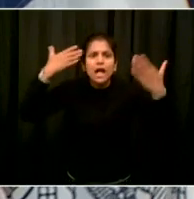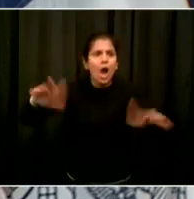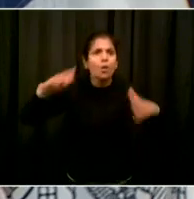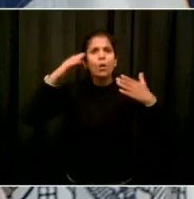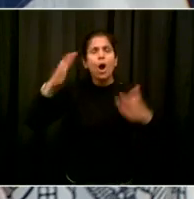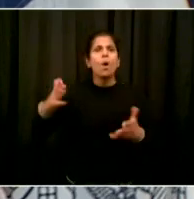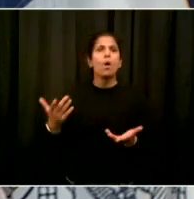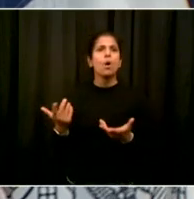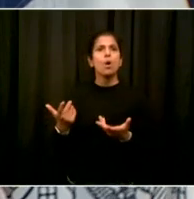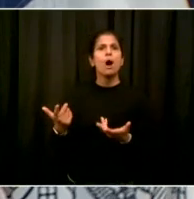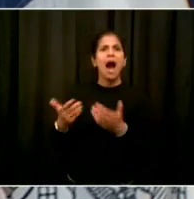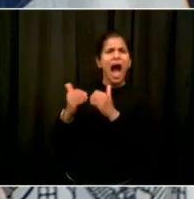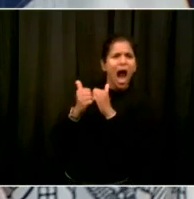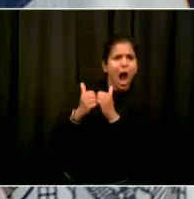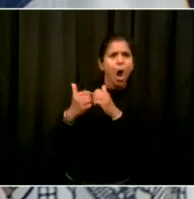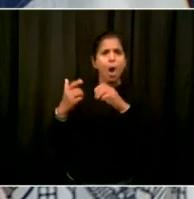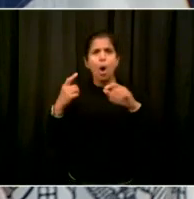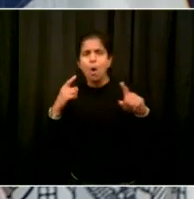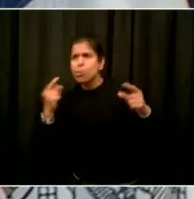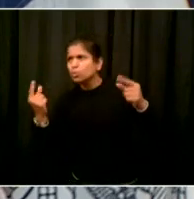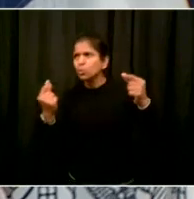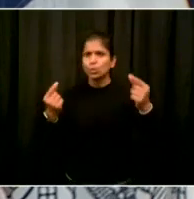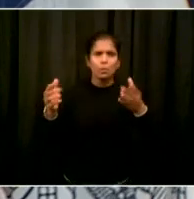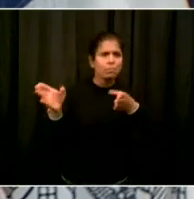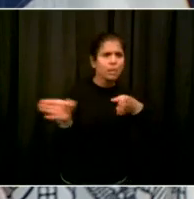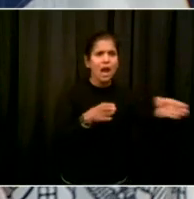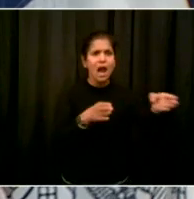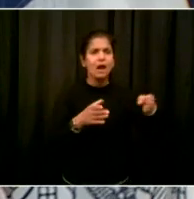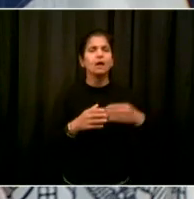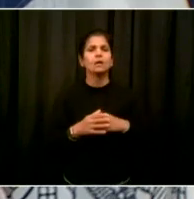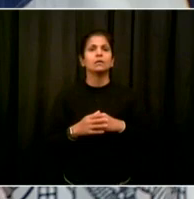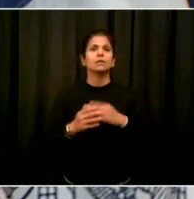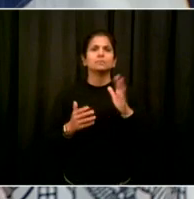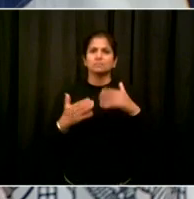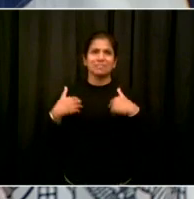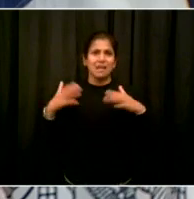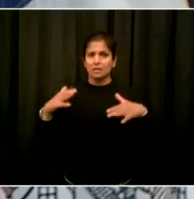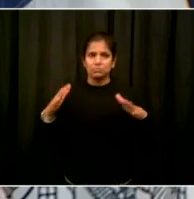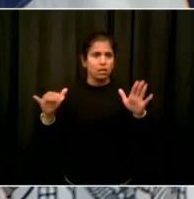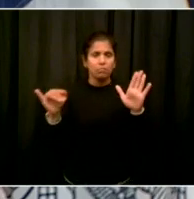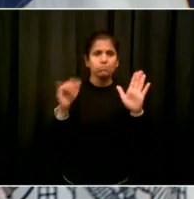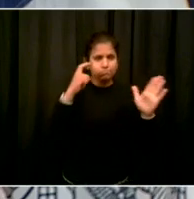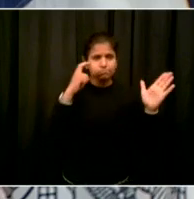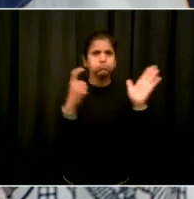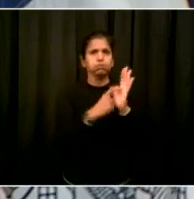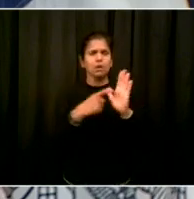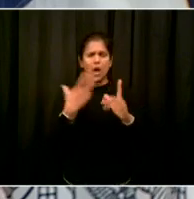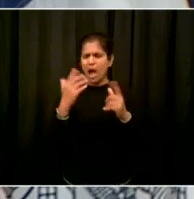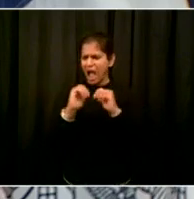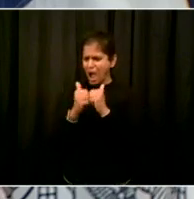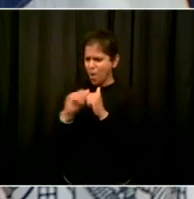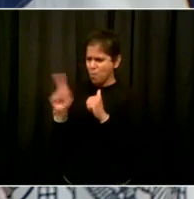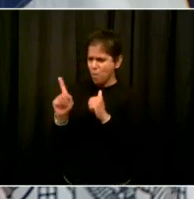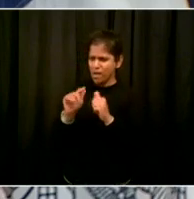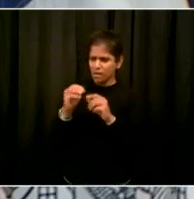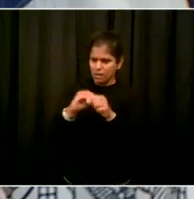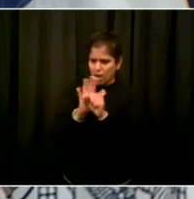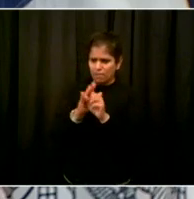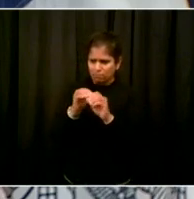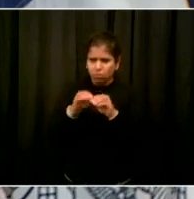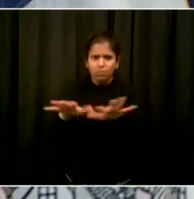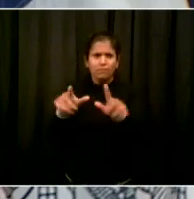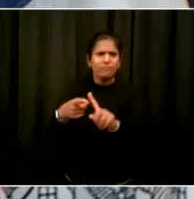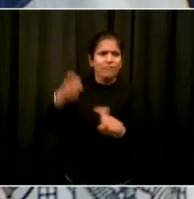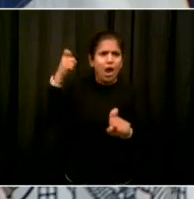health leadership, we don't have a focal point industry. We don't have a widespread trend across the city in the